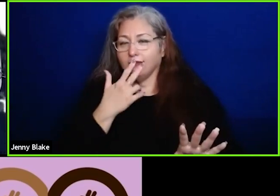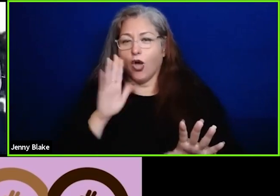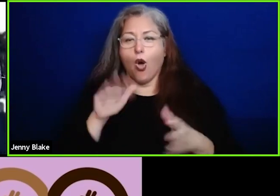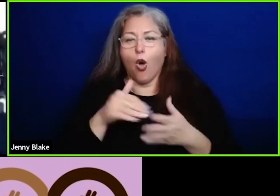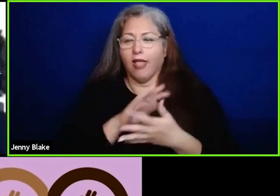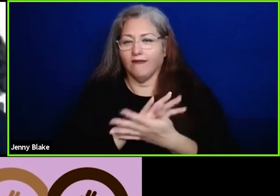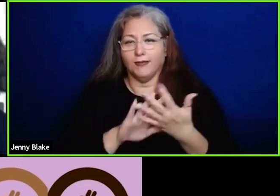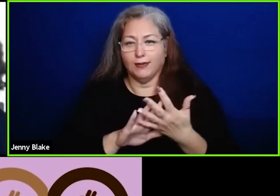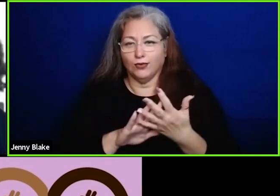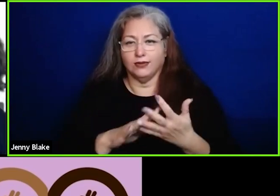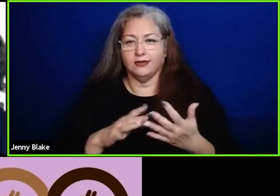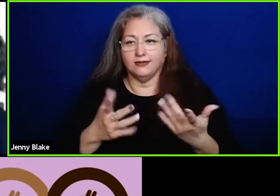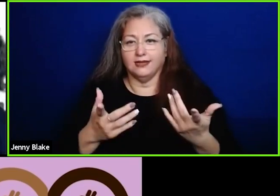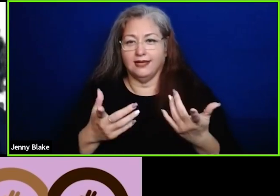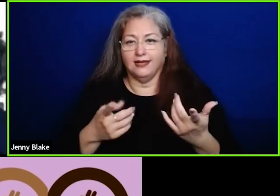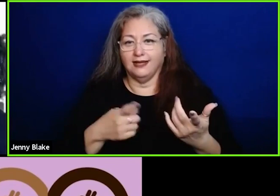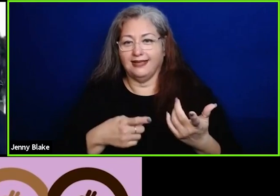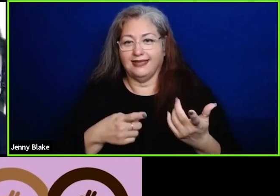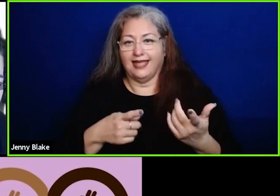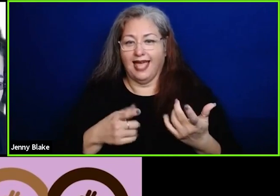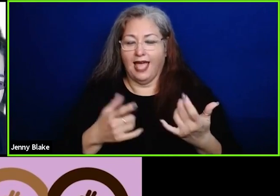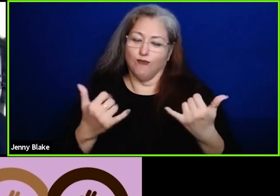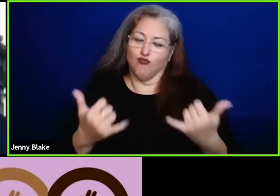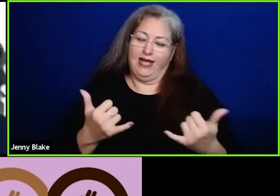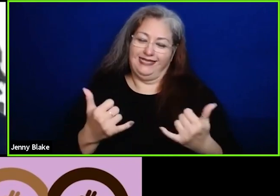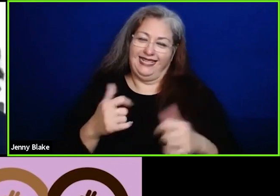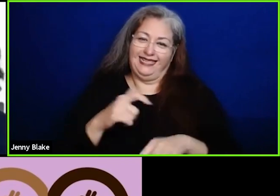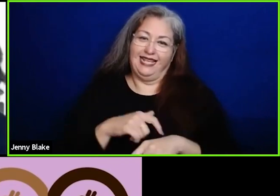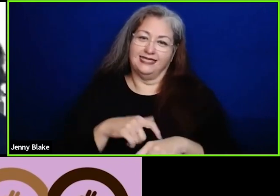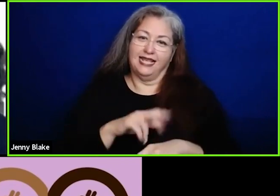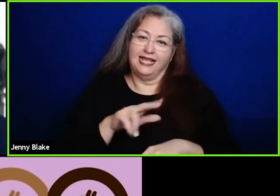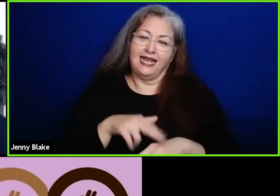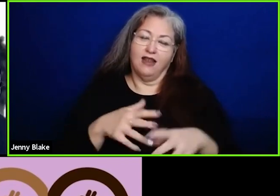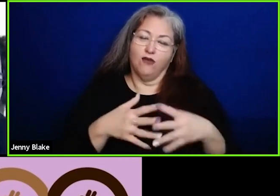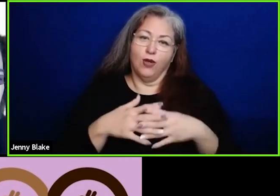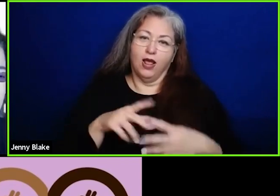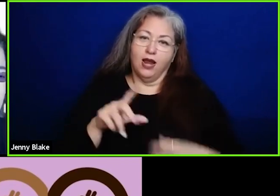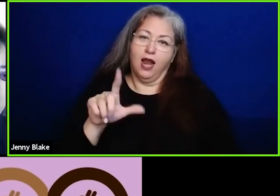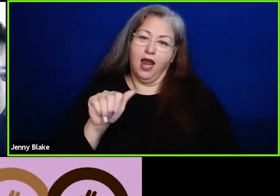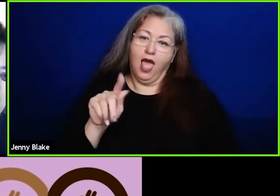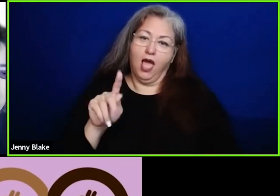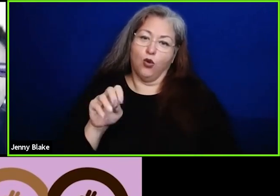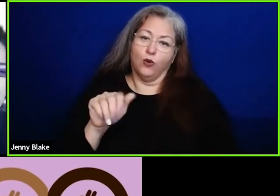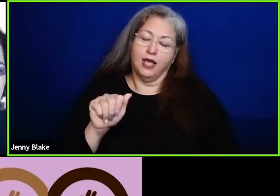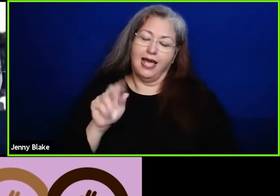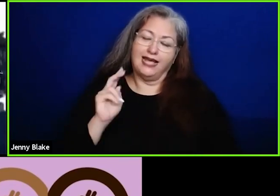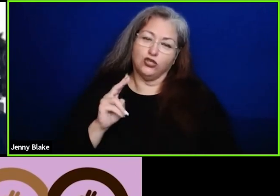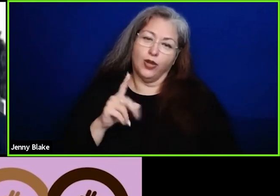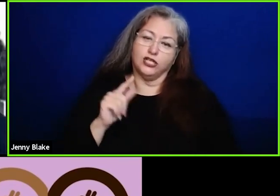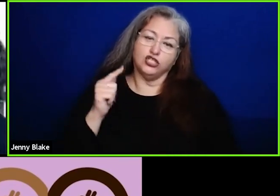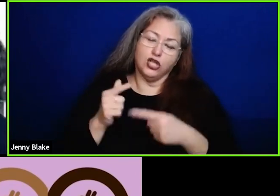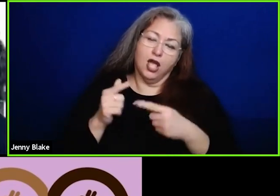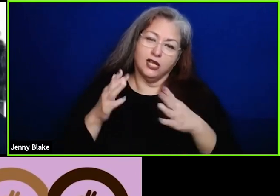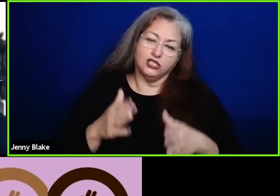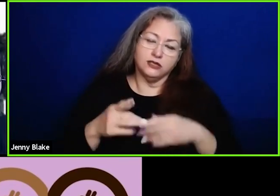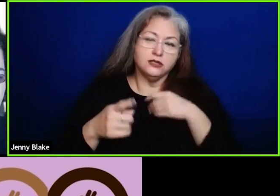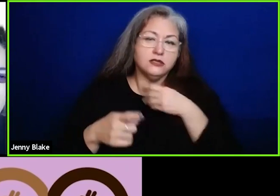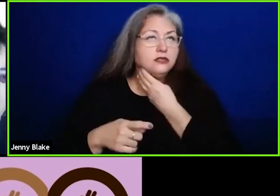people are present tense. Native American, Dakota, Lakota historian, genealogist, and she